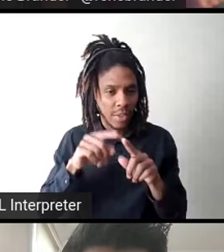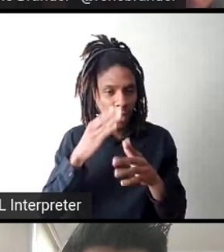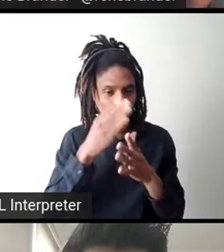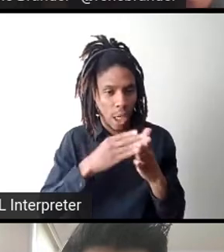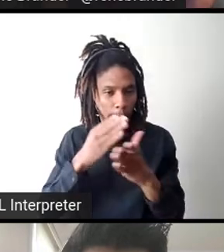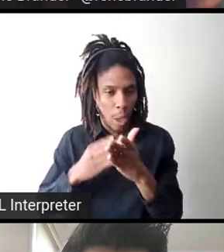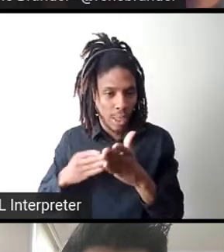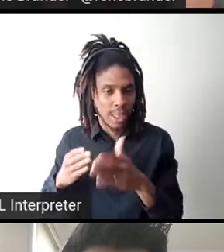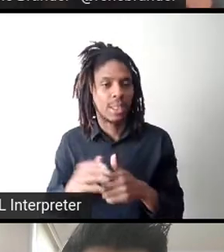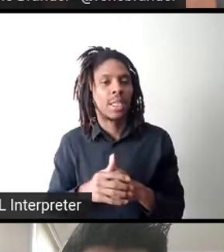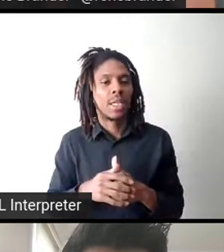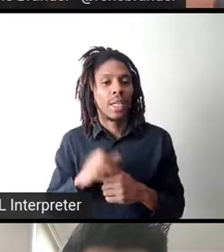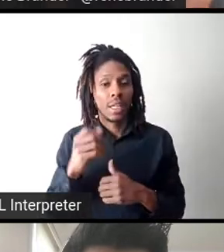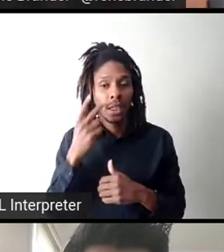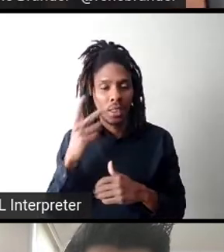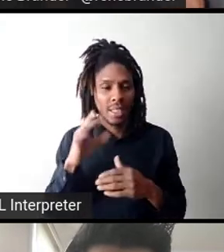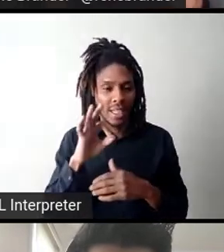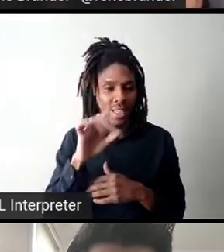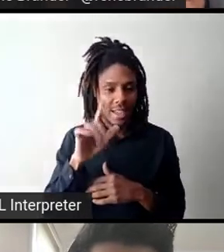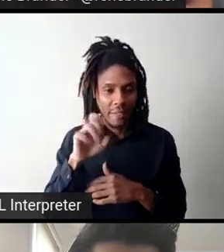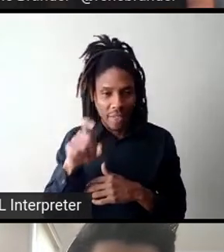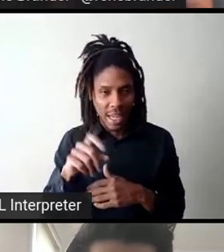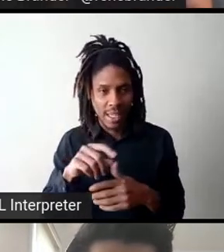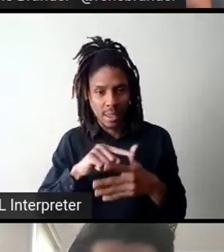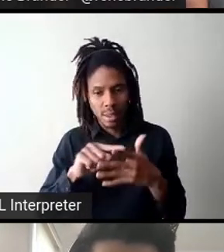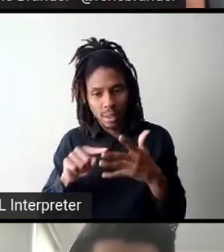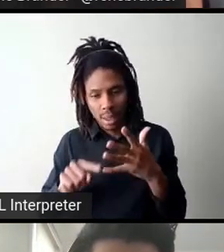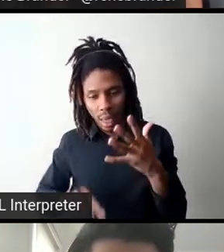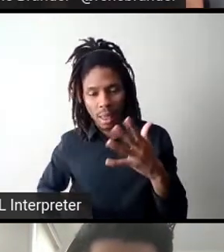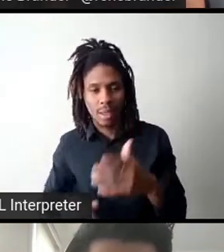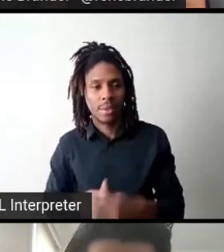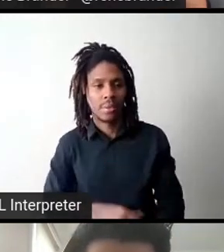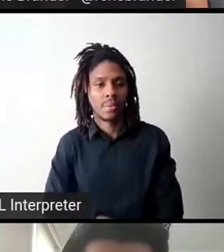So you see there's flex components and so on and so forth.